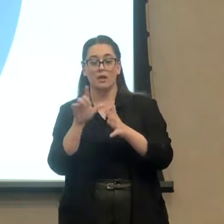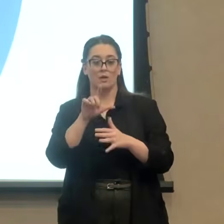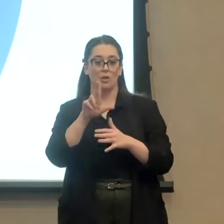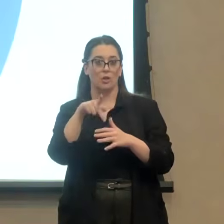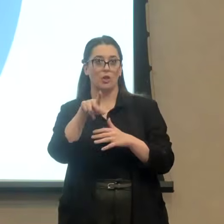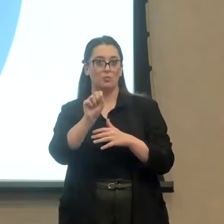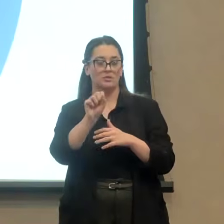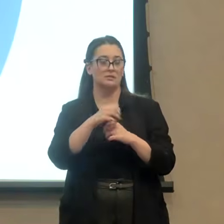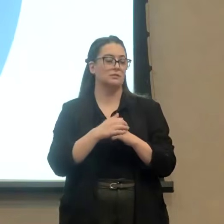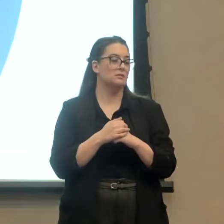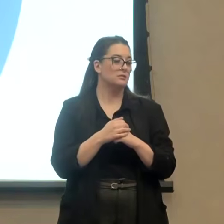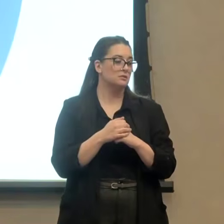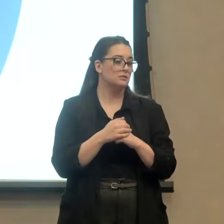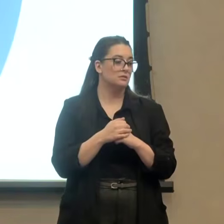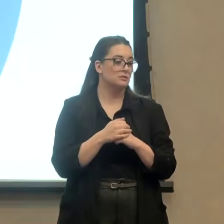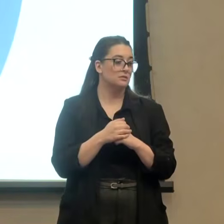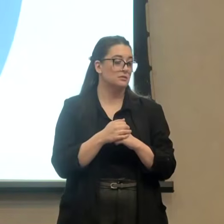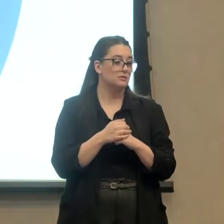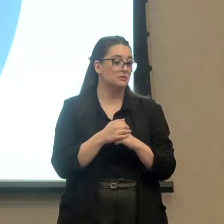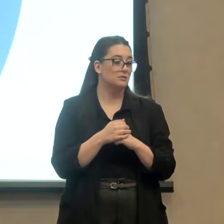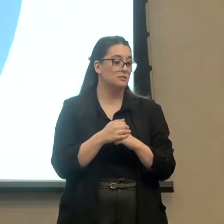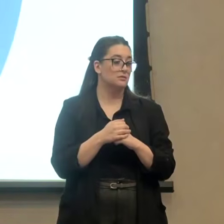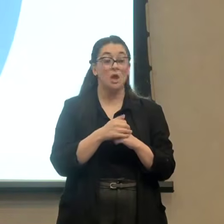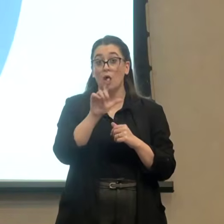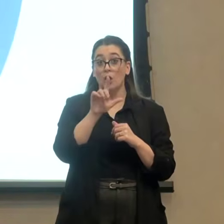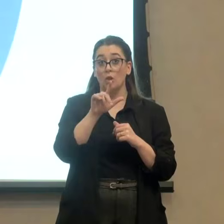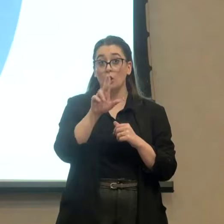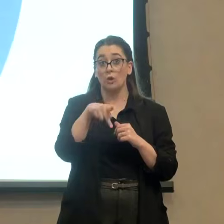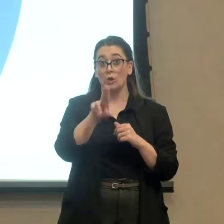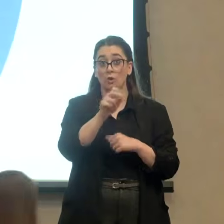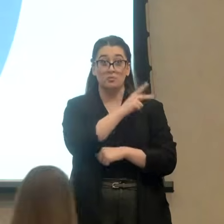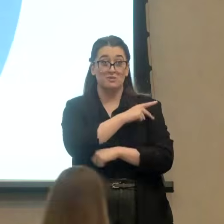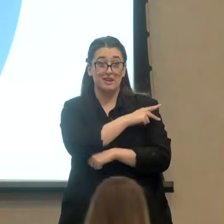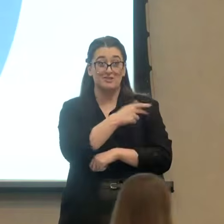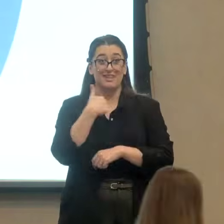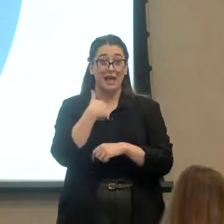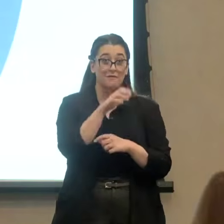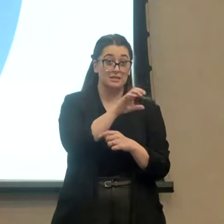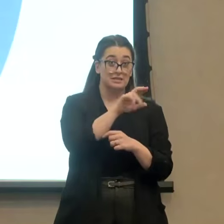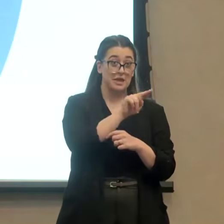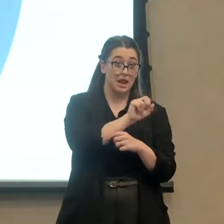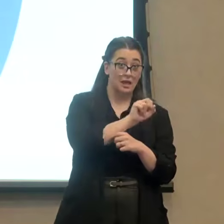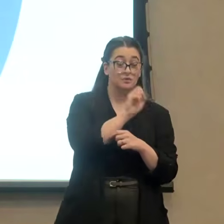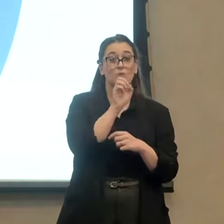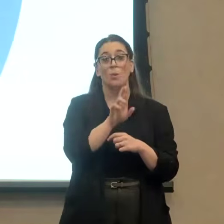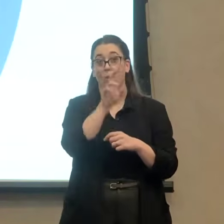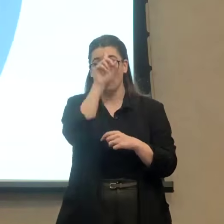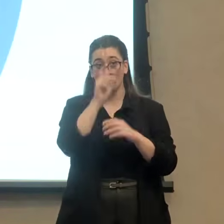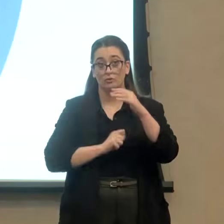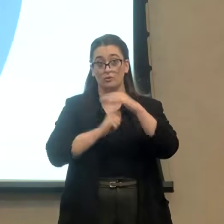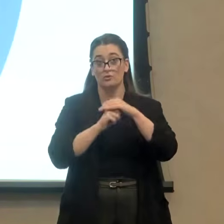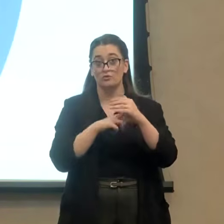present. Can lupus patients with CNS lupus and strokes take Benlysta? Well,